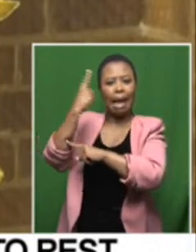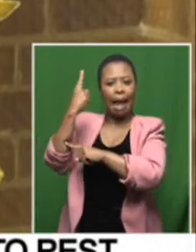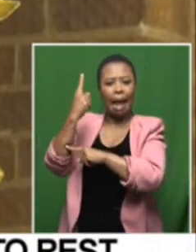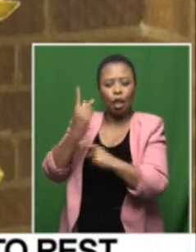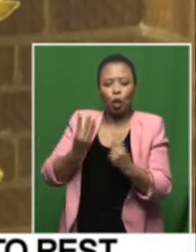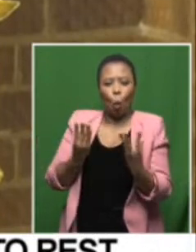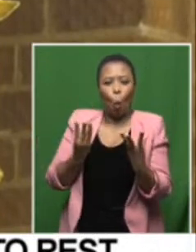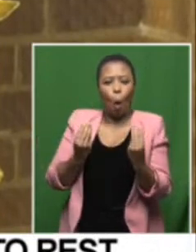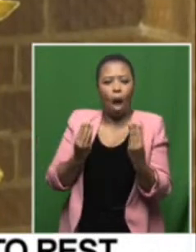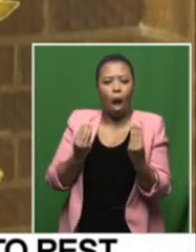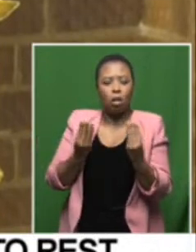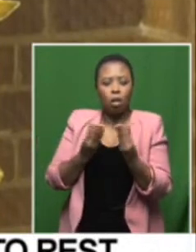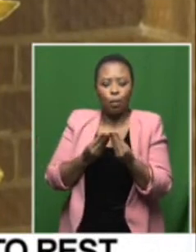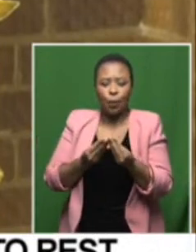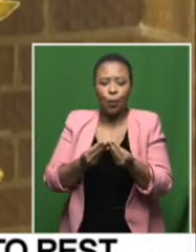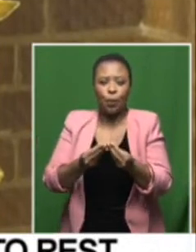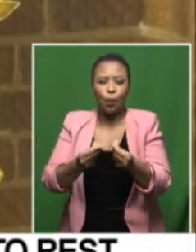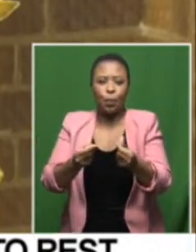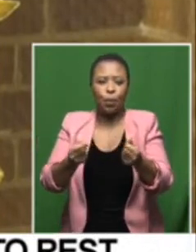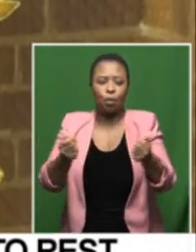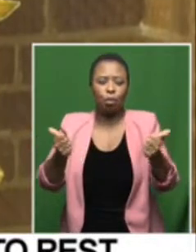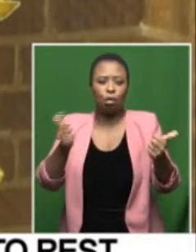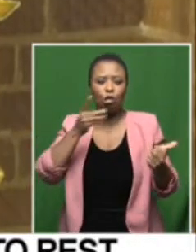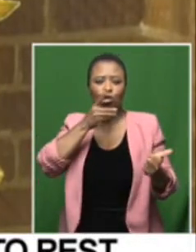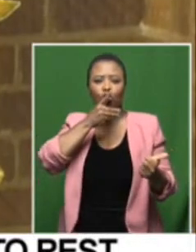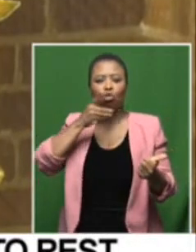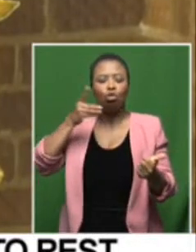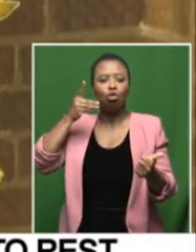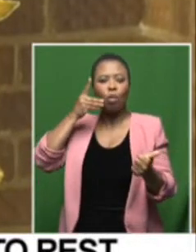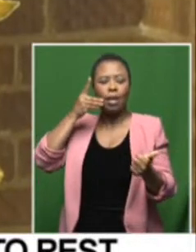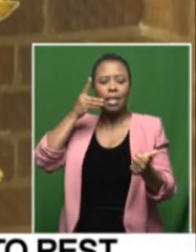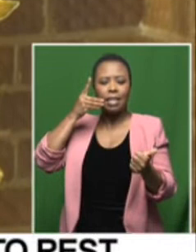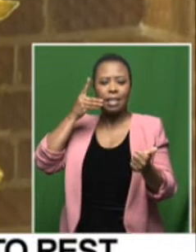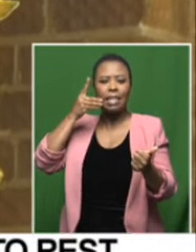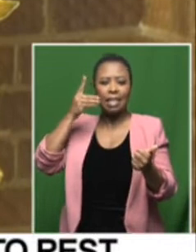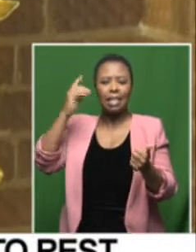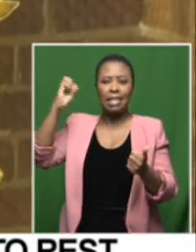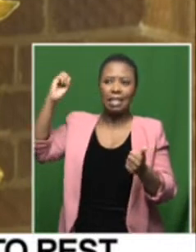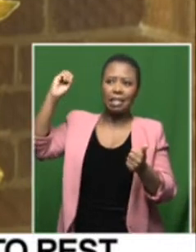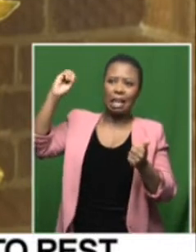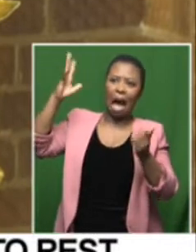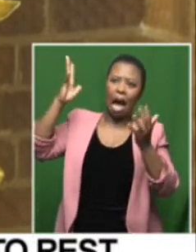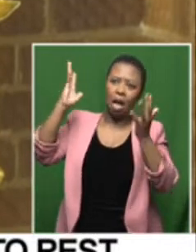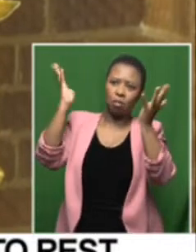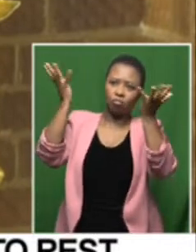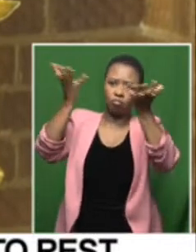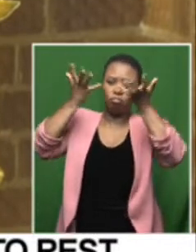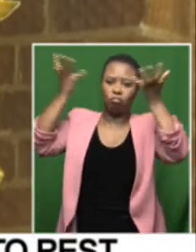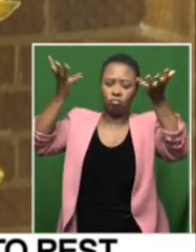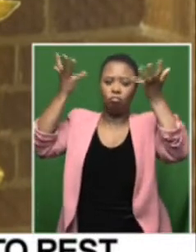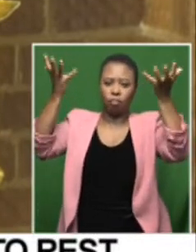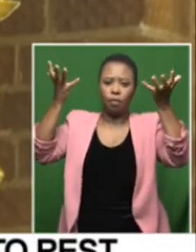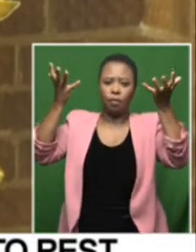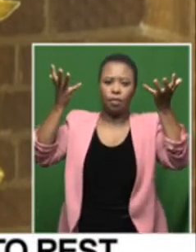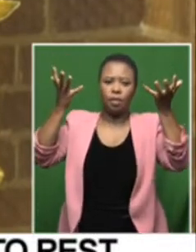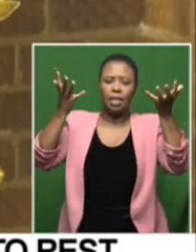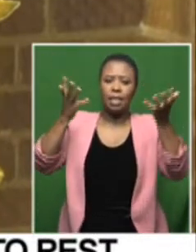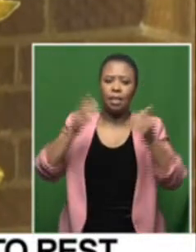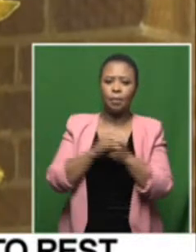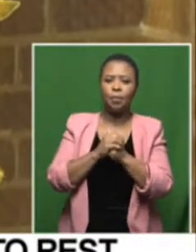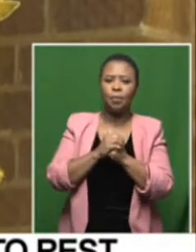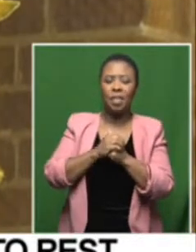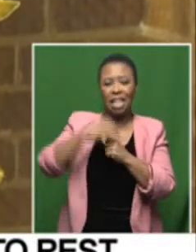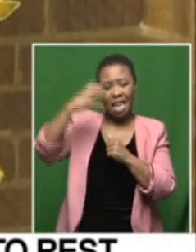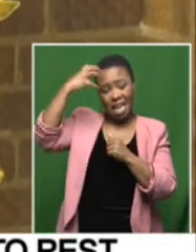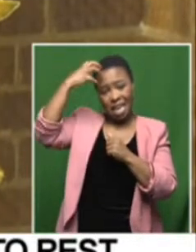dries, and silence hovers on rural skies, a meteor dares the king